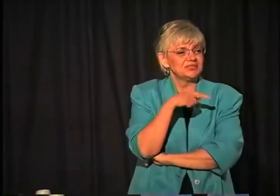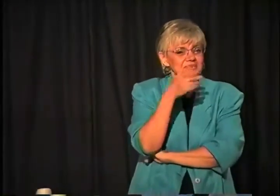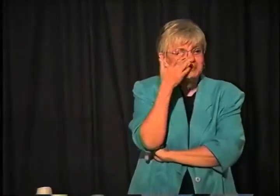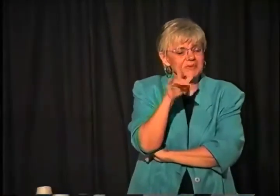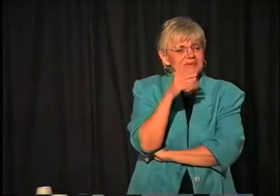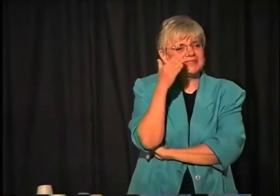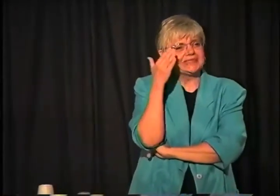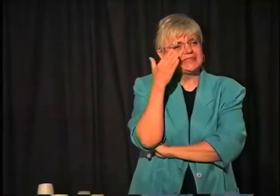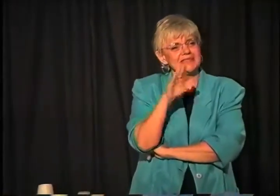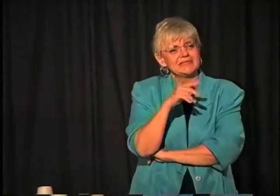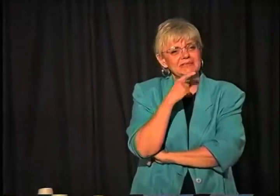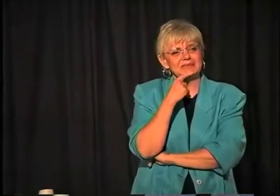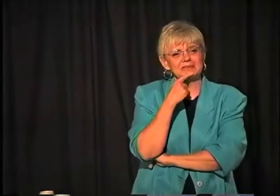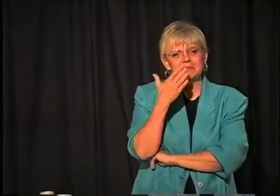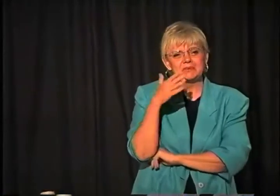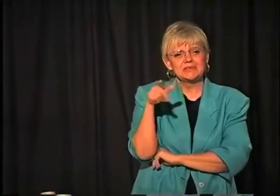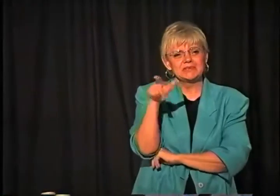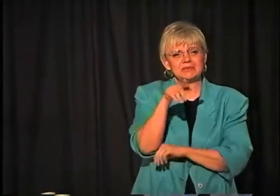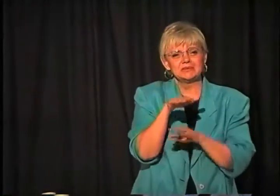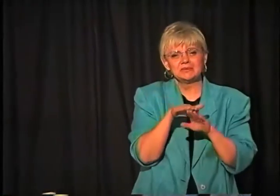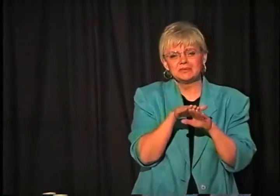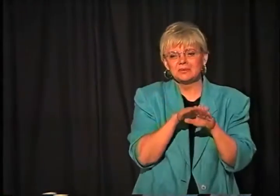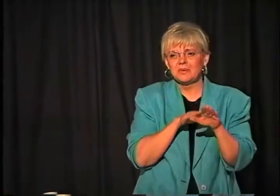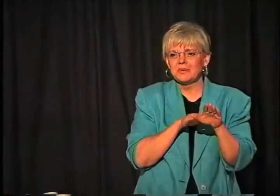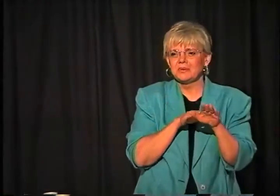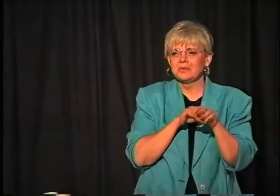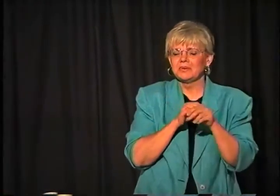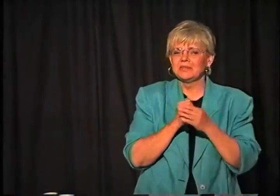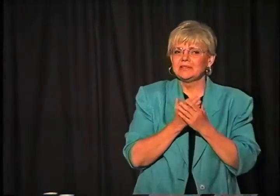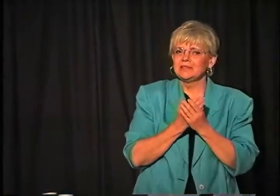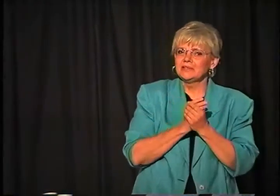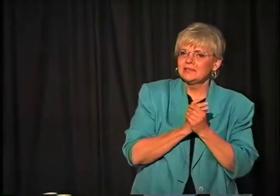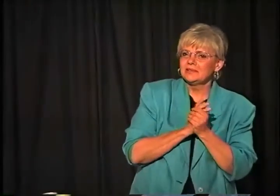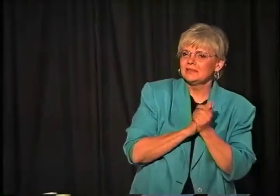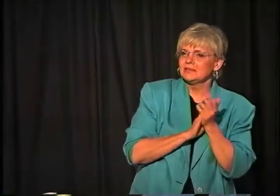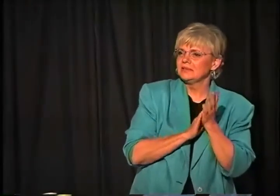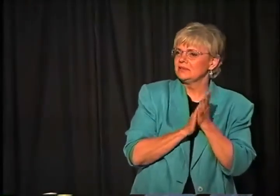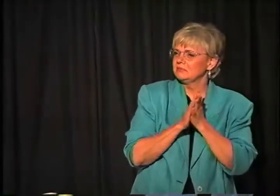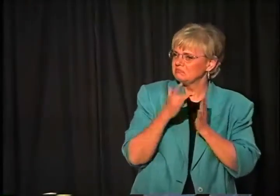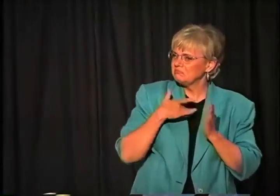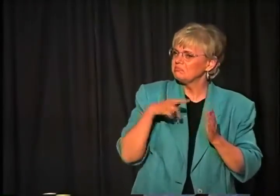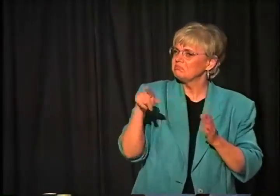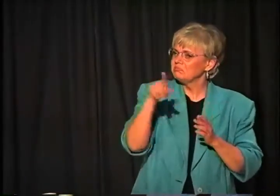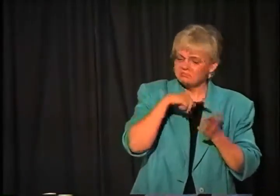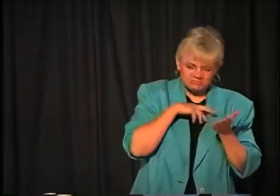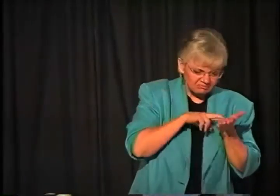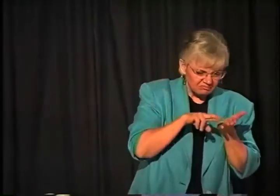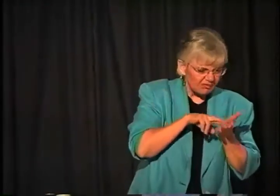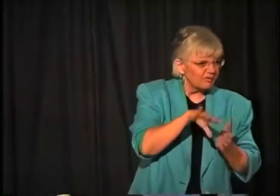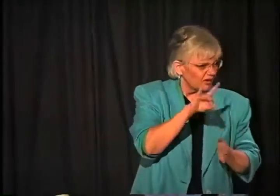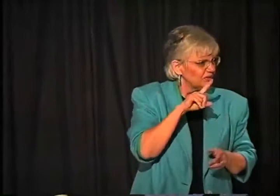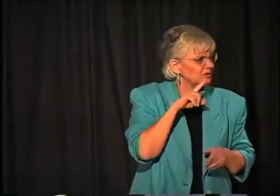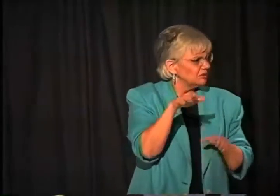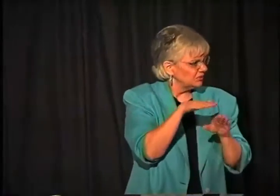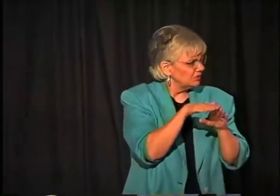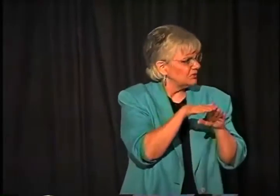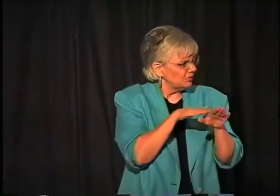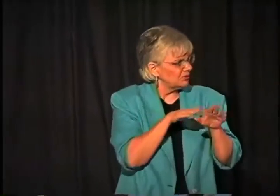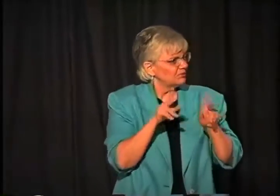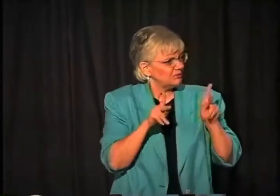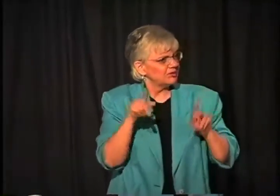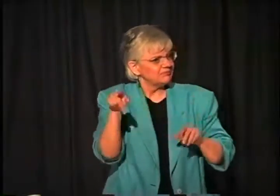I'm not so sure if you hearing people are all that much smarter than we are. I've come to the conclusion that maybe at times you're a little